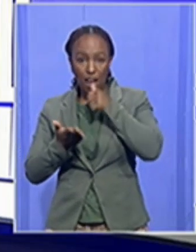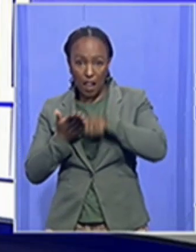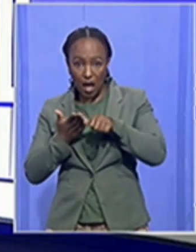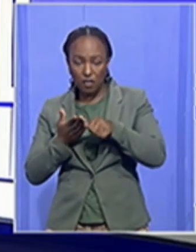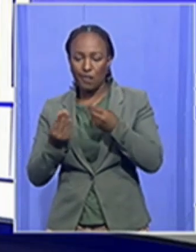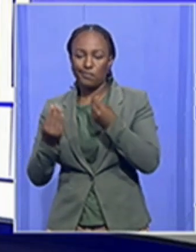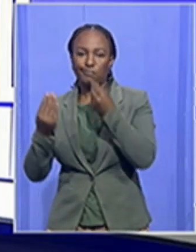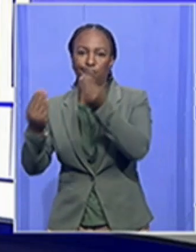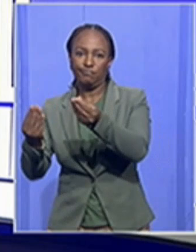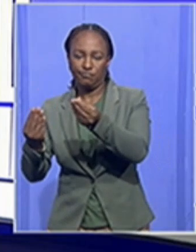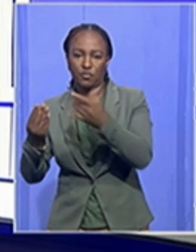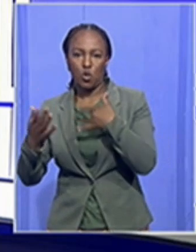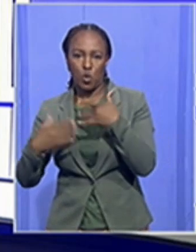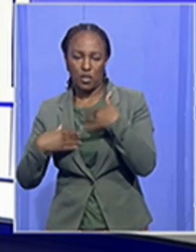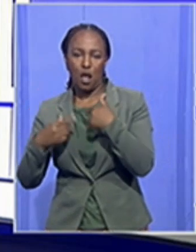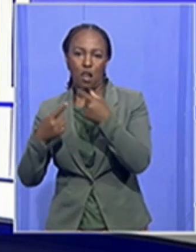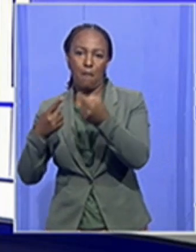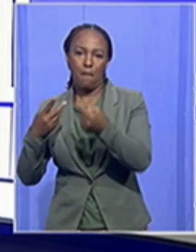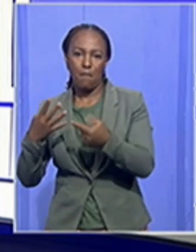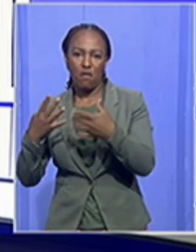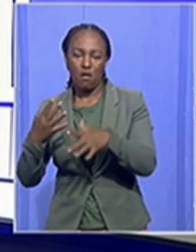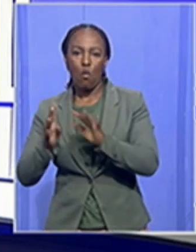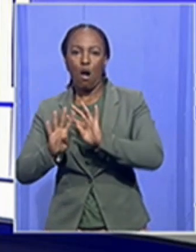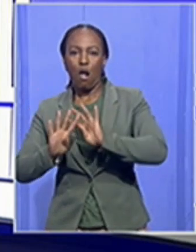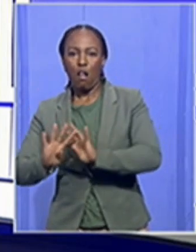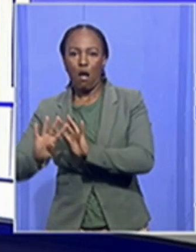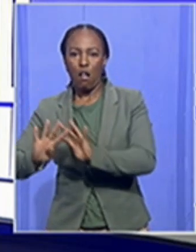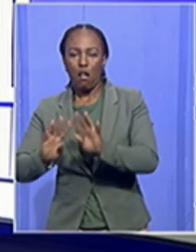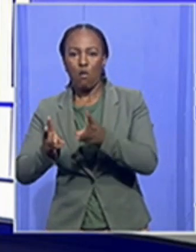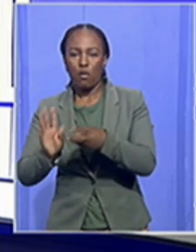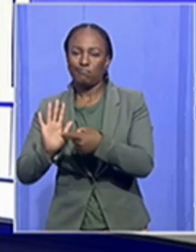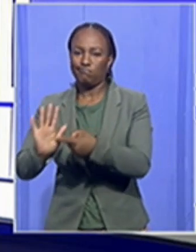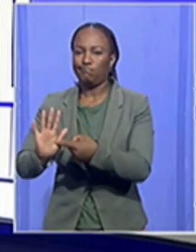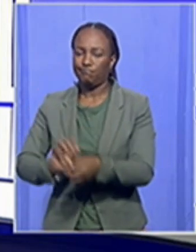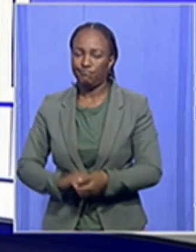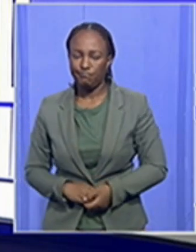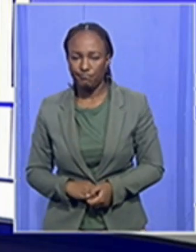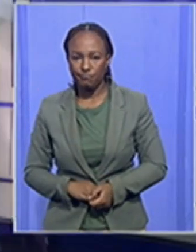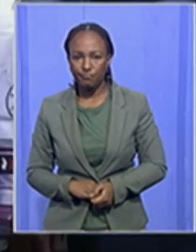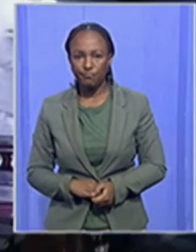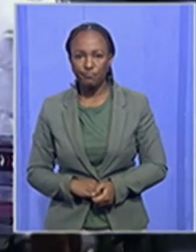tša bona bjalo ka karolo ya lesolo la bona la bosetšhaba.